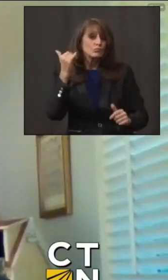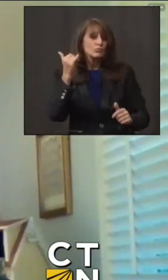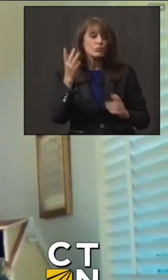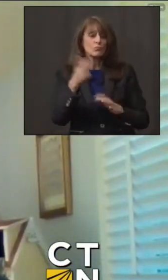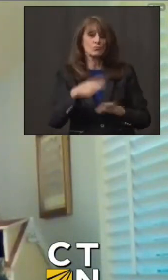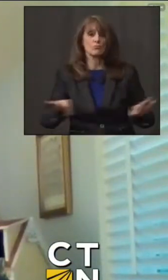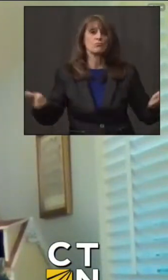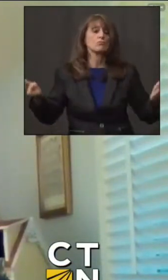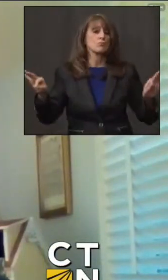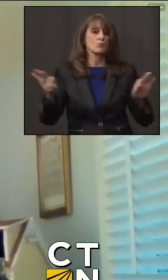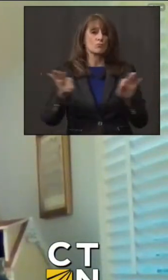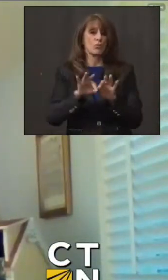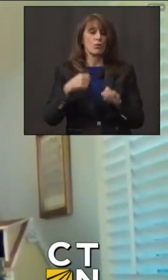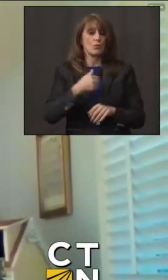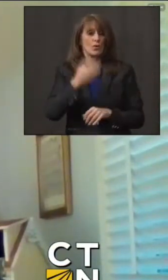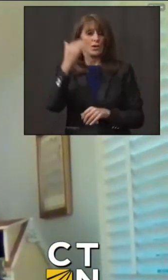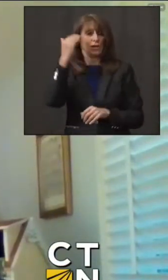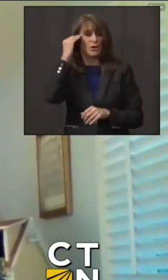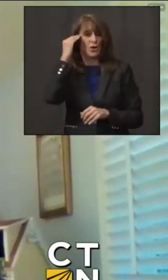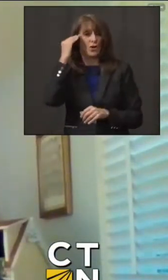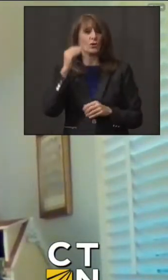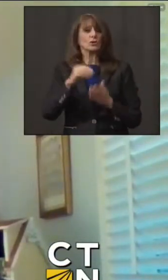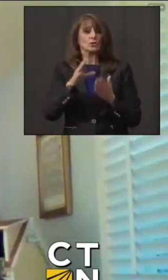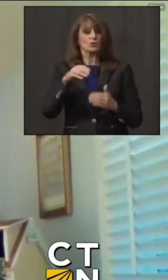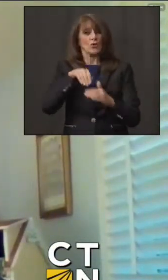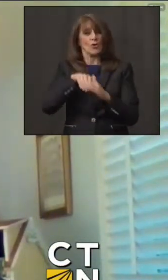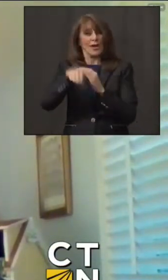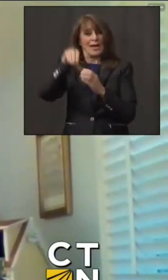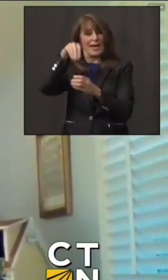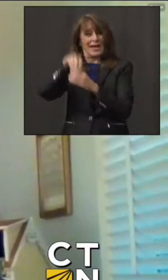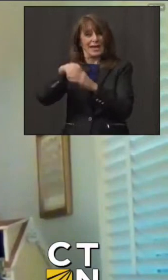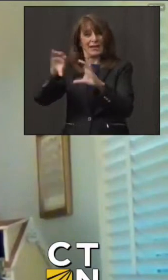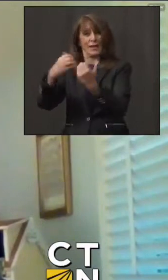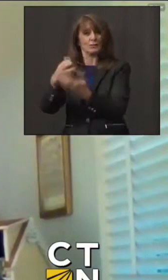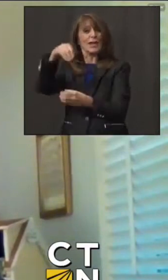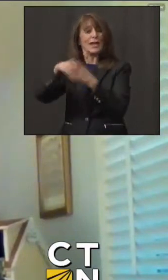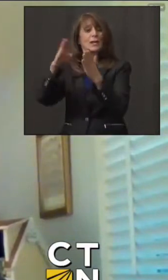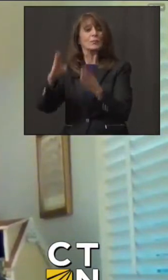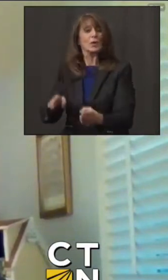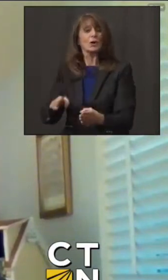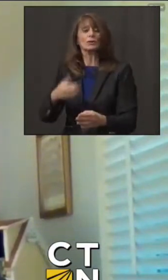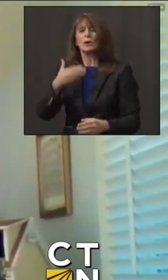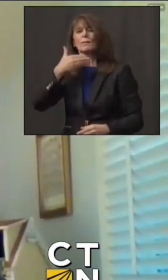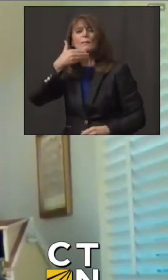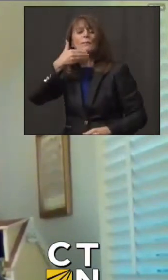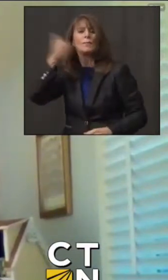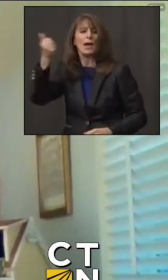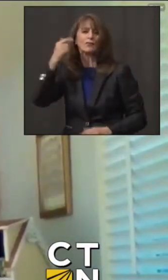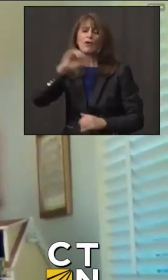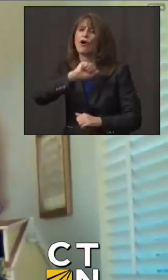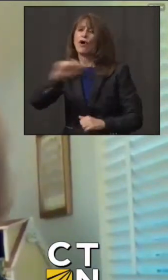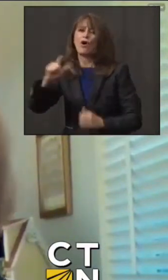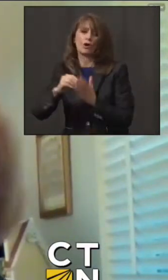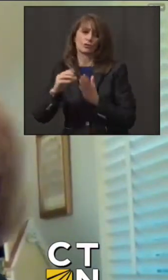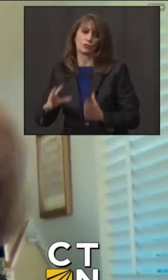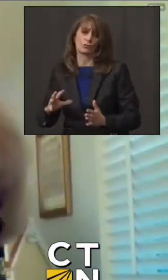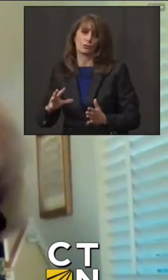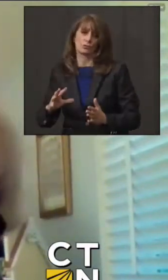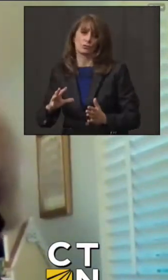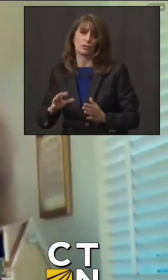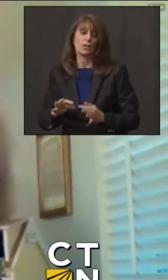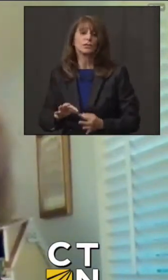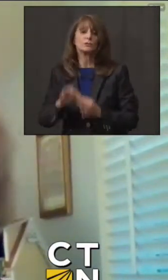that in-person schooling is so effective for all of our kids, but most especially for